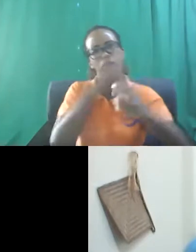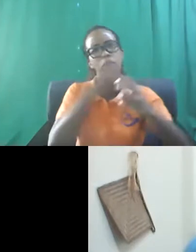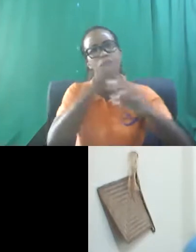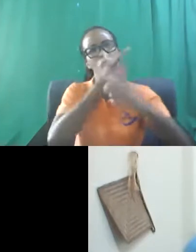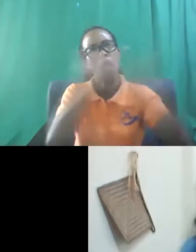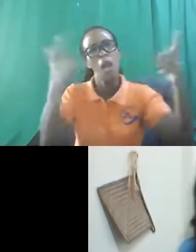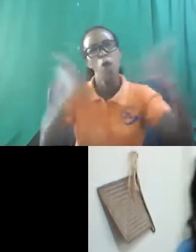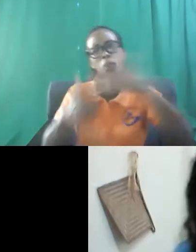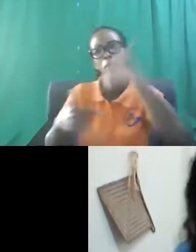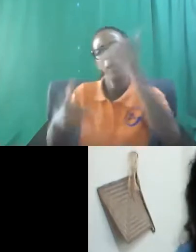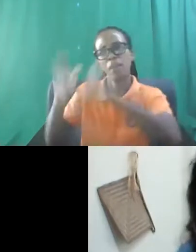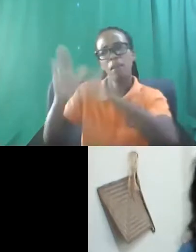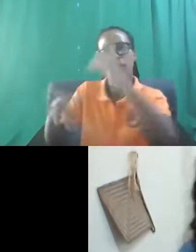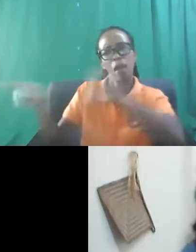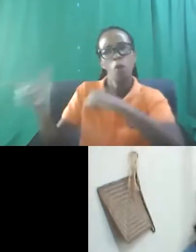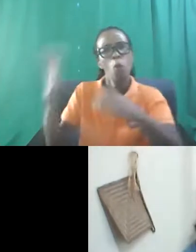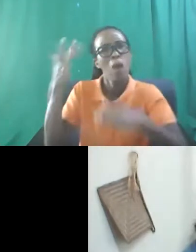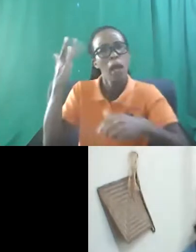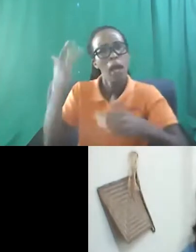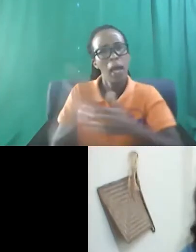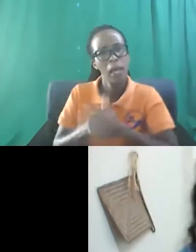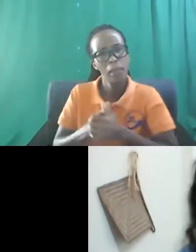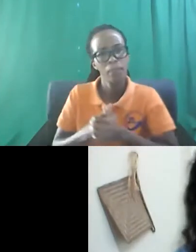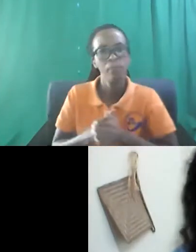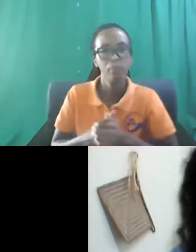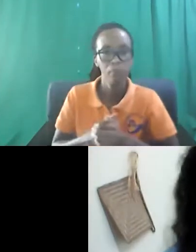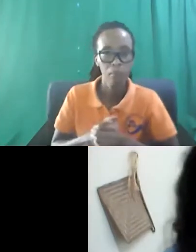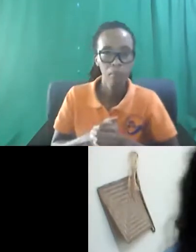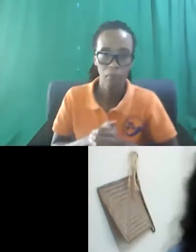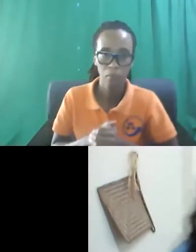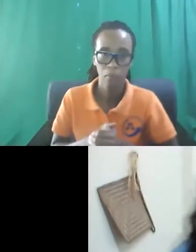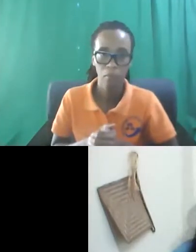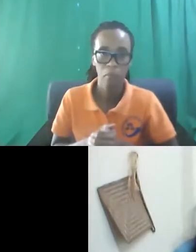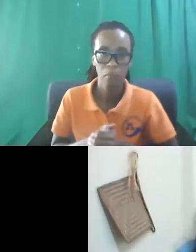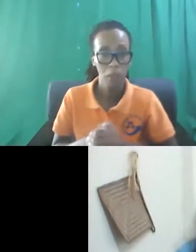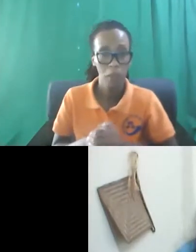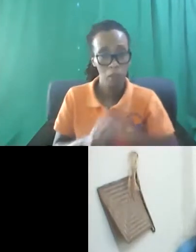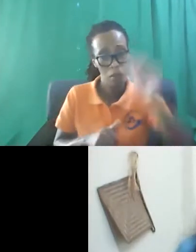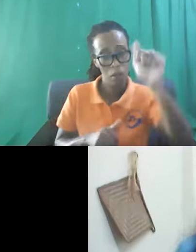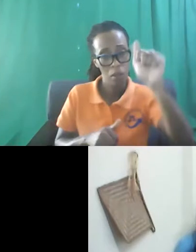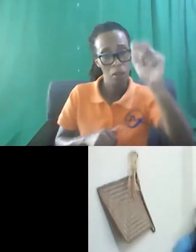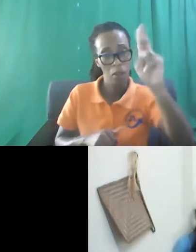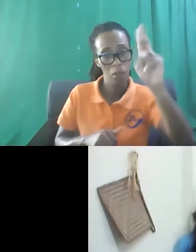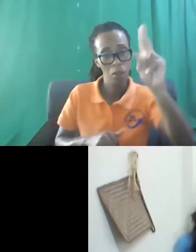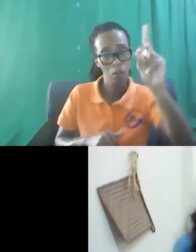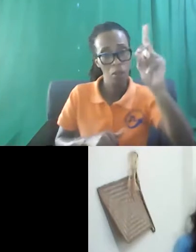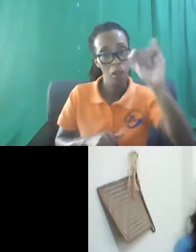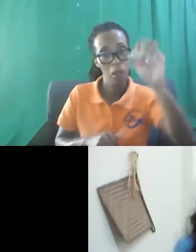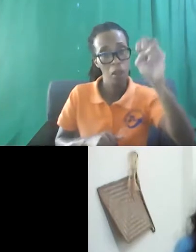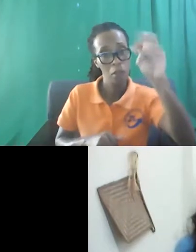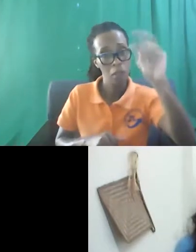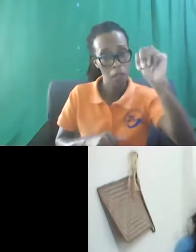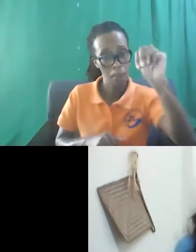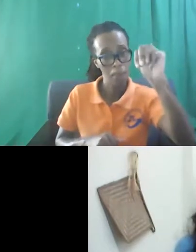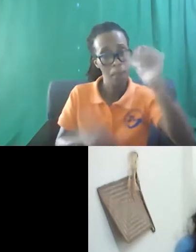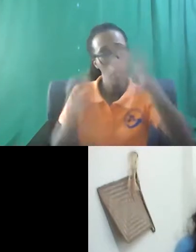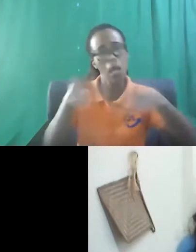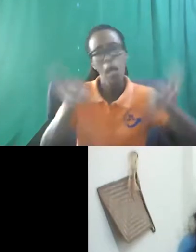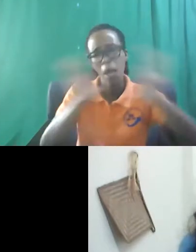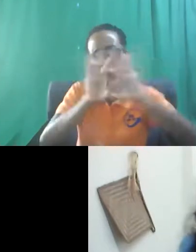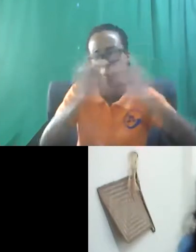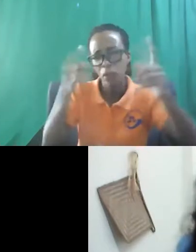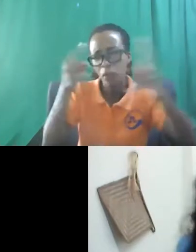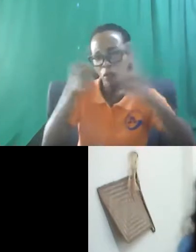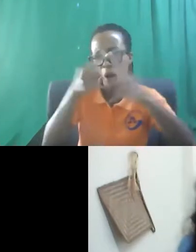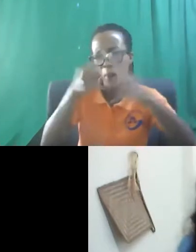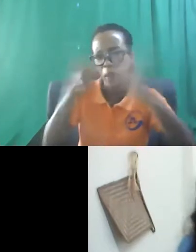or whatever? And you know, you find that autism is important to talk about because it's this